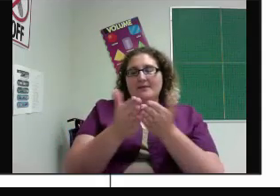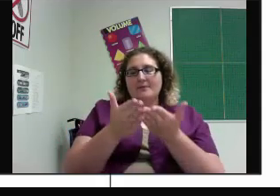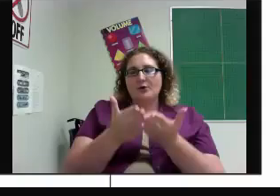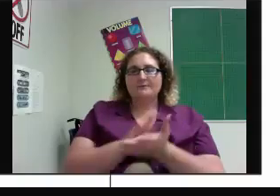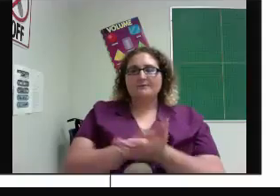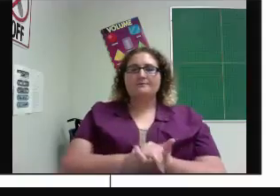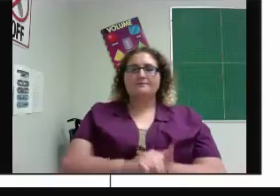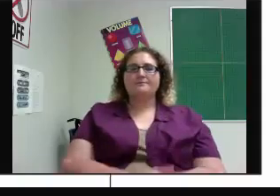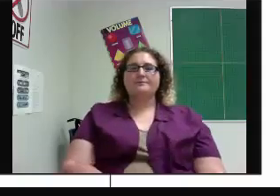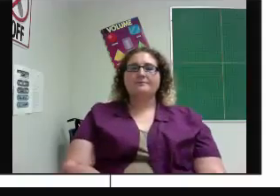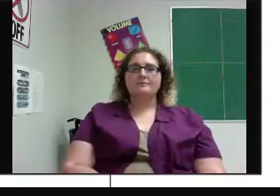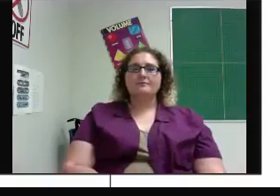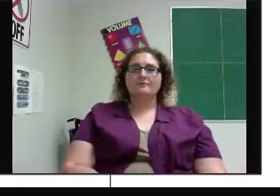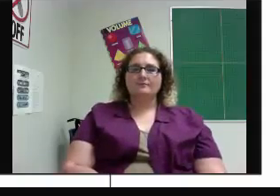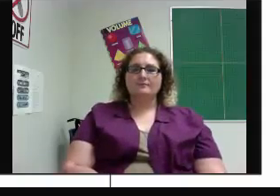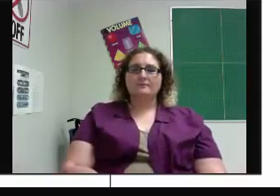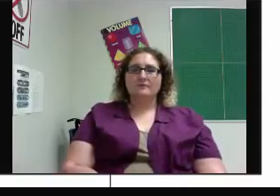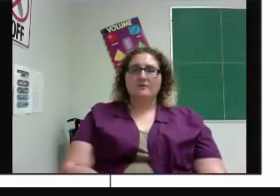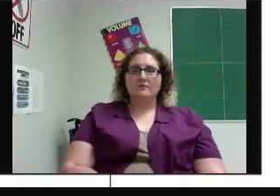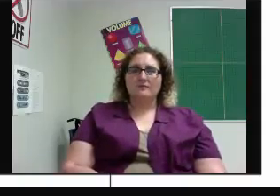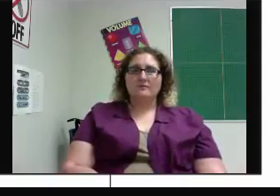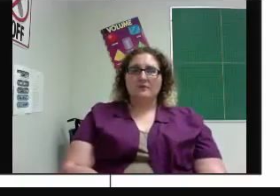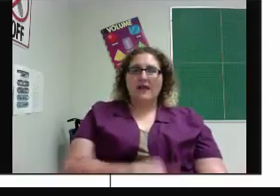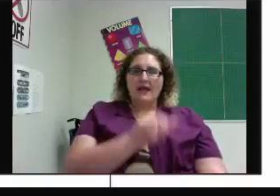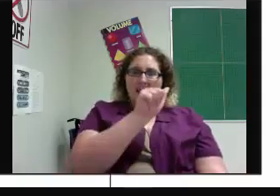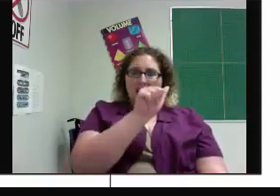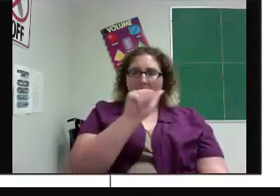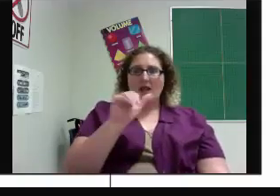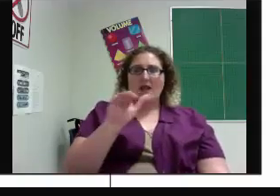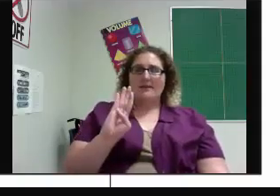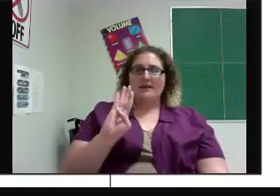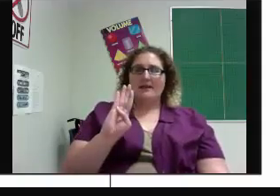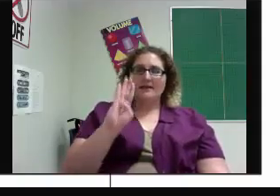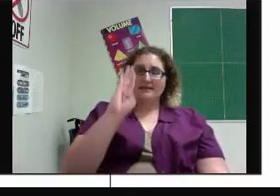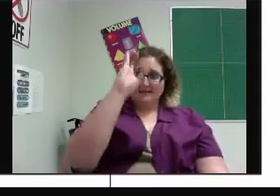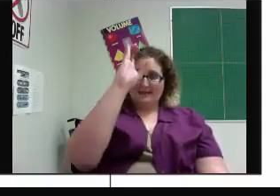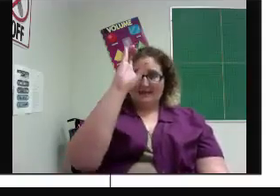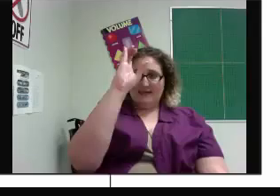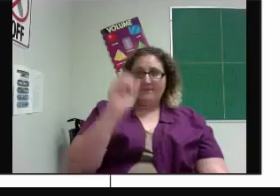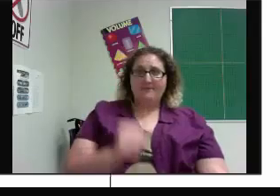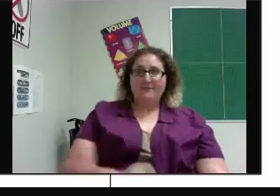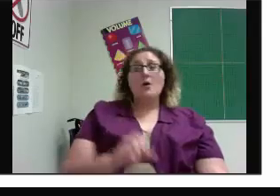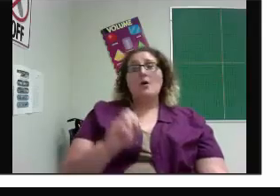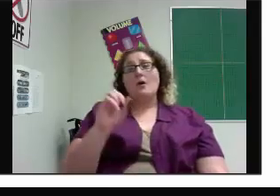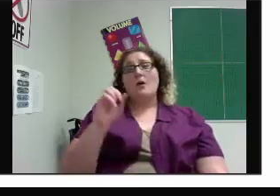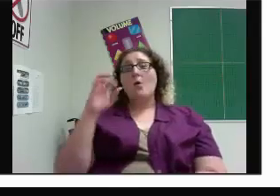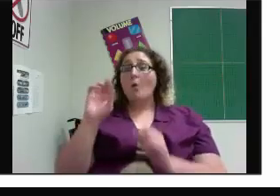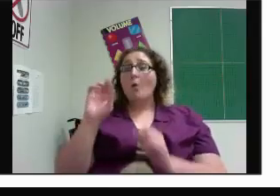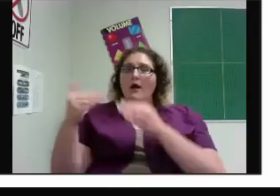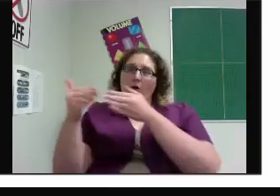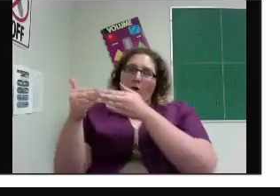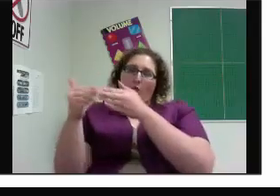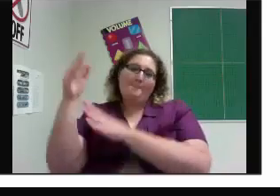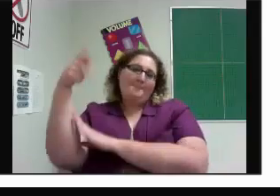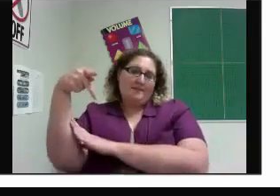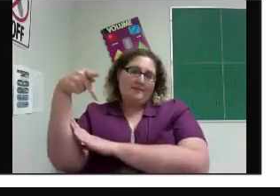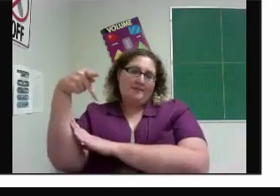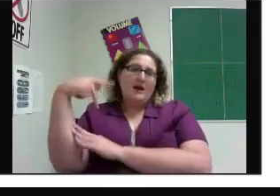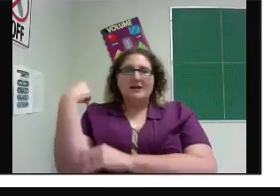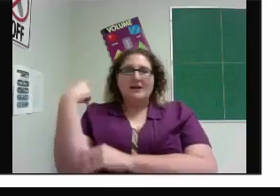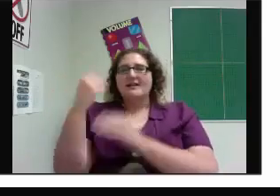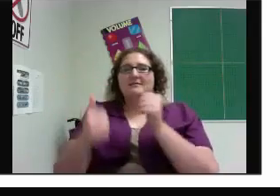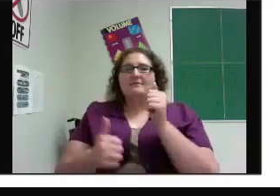we'd have A, B, C, or we'd have P. And a lot of times